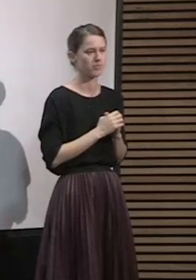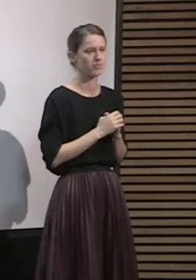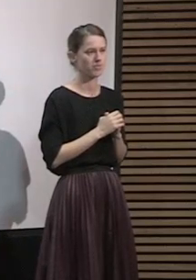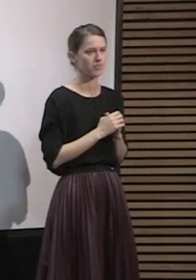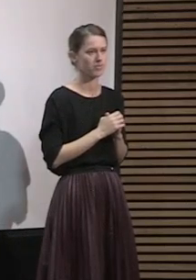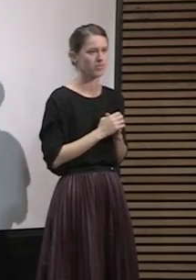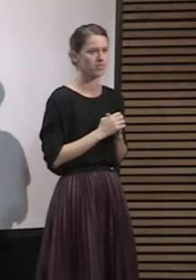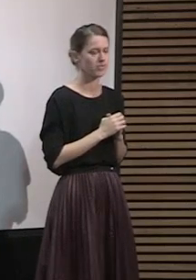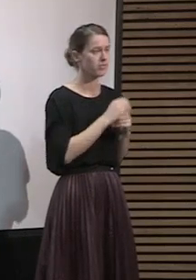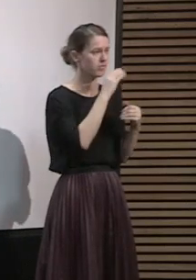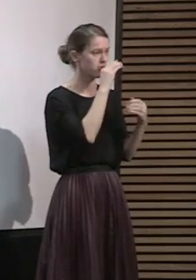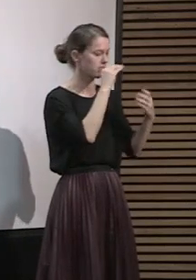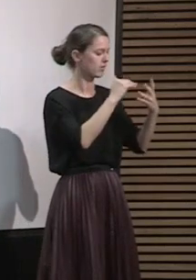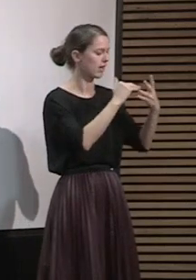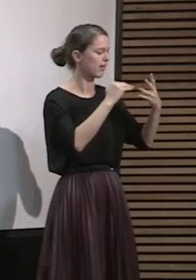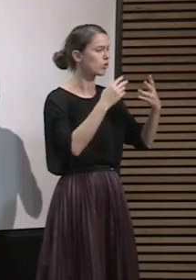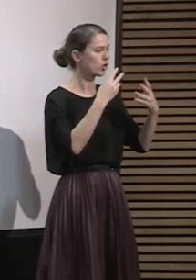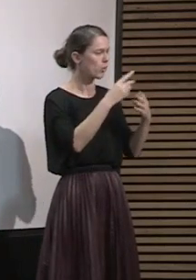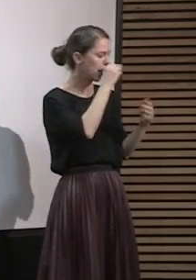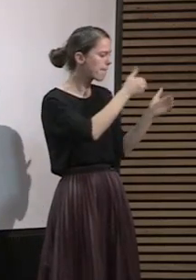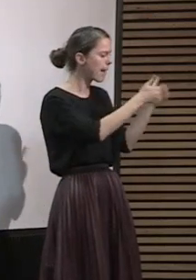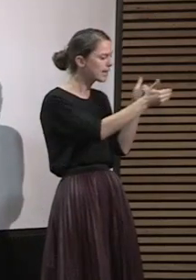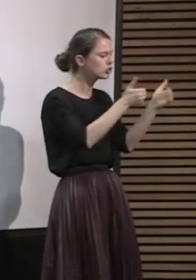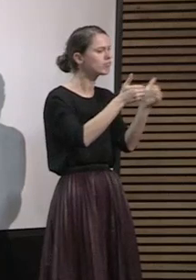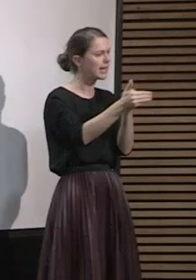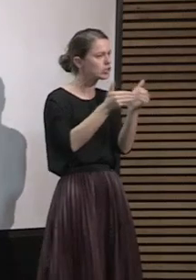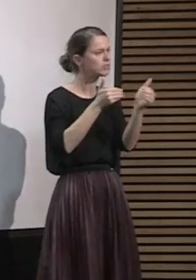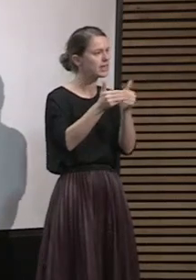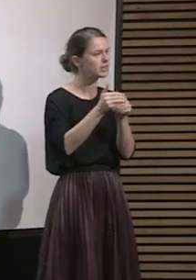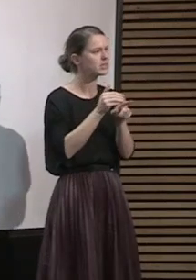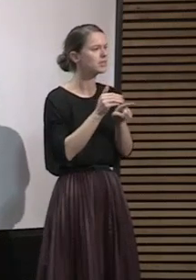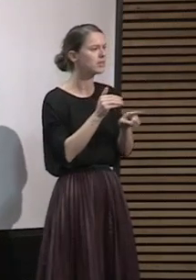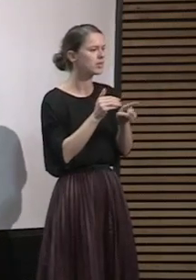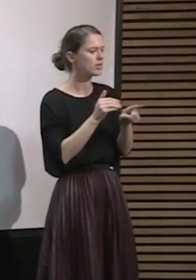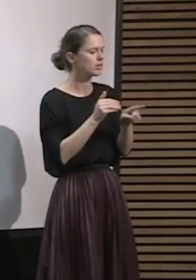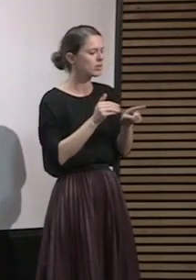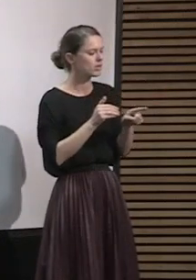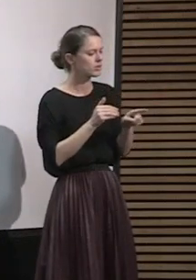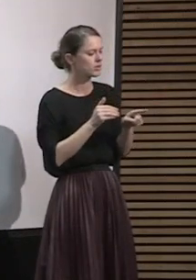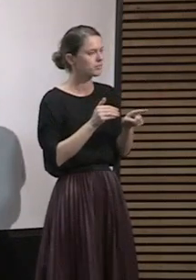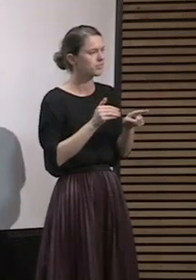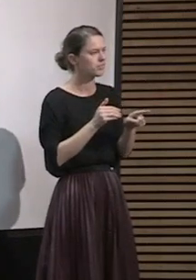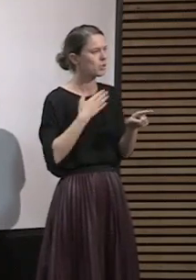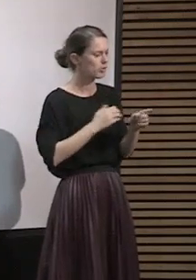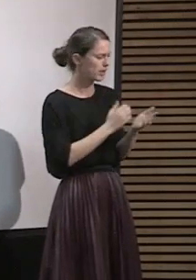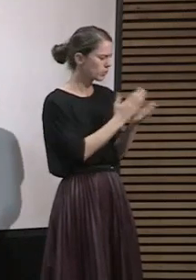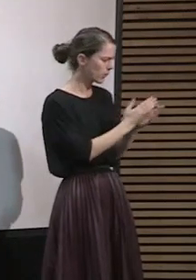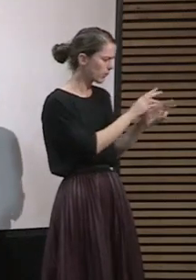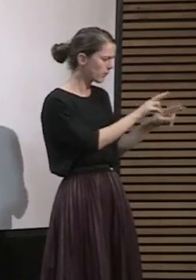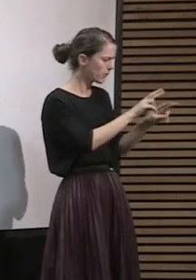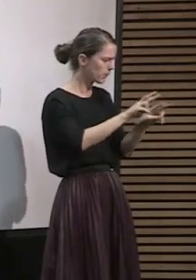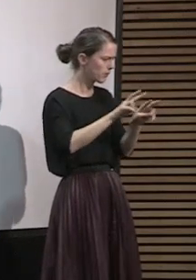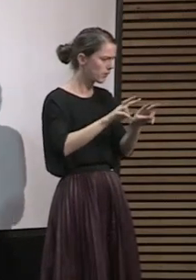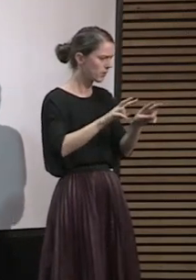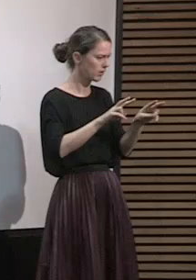in a level two environment with the management of cases. What we will be looking for, though, is just to really have a sense that we've got what I'm